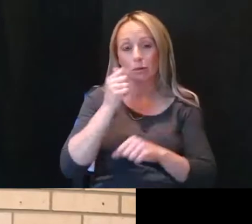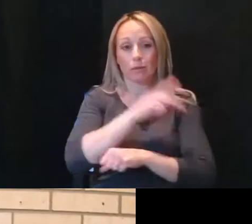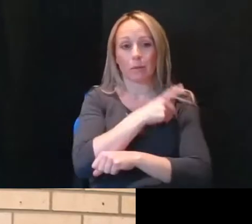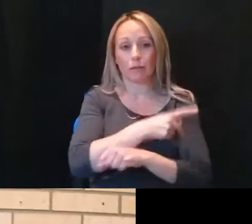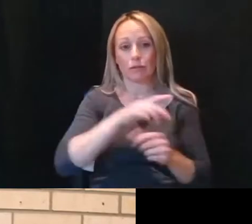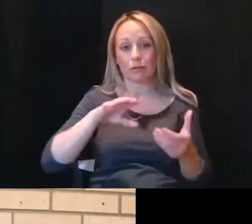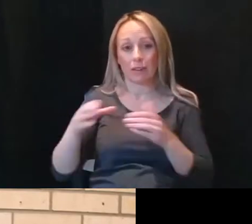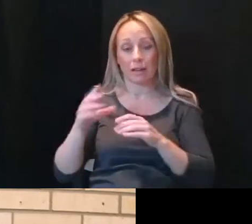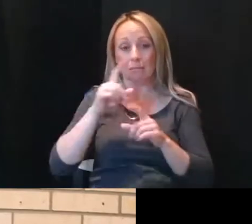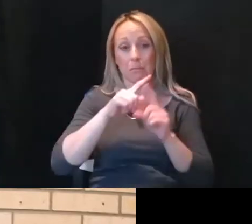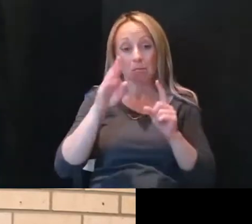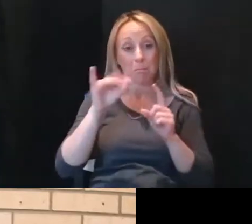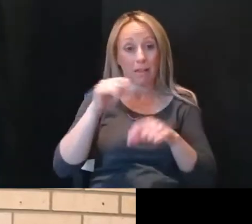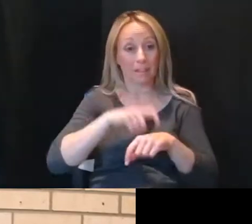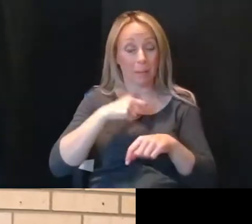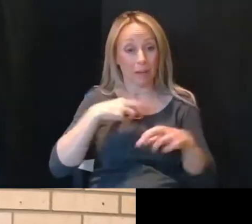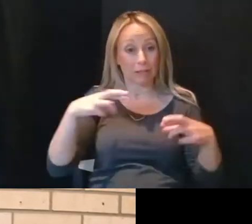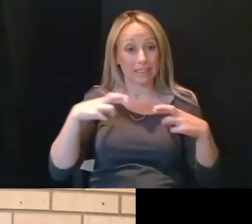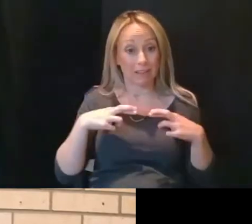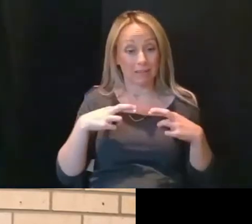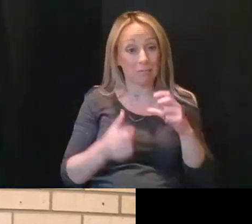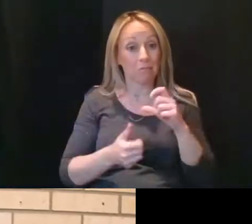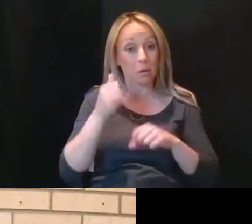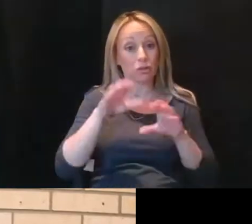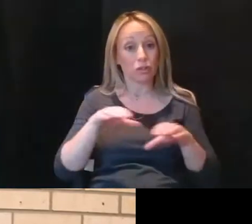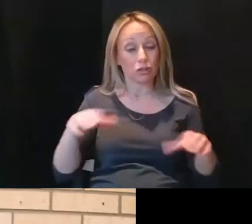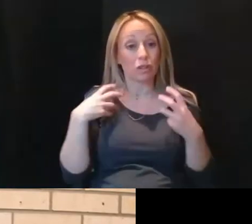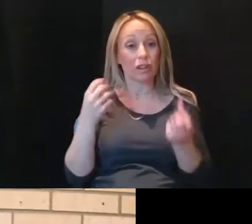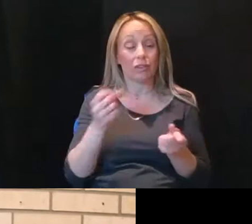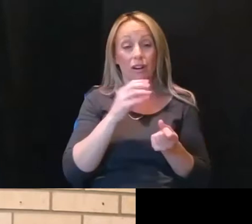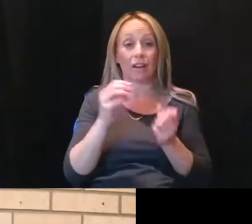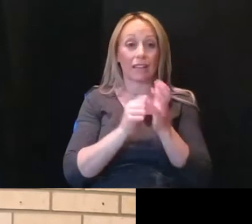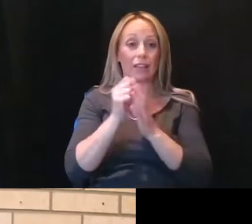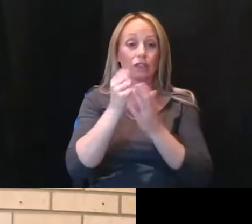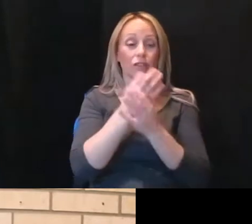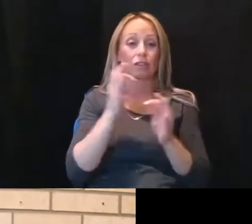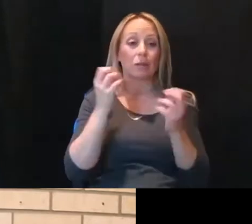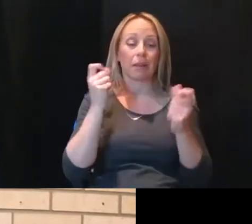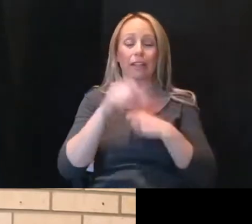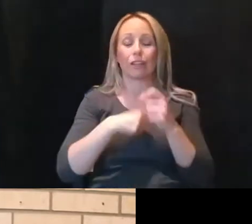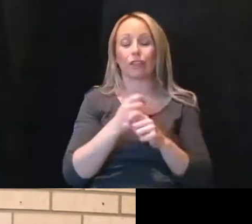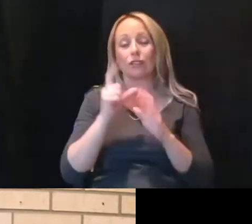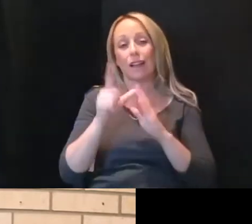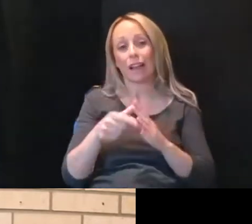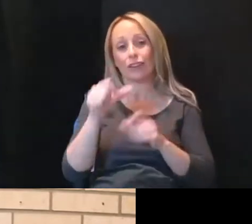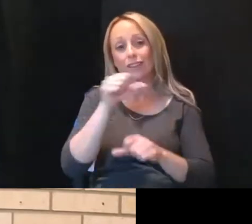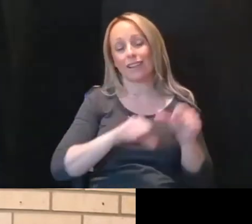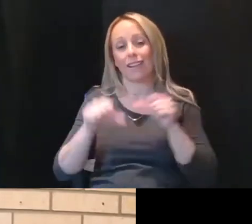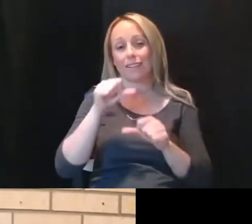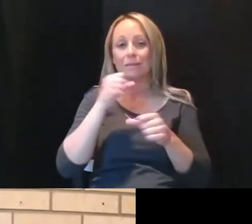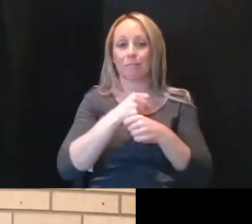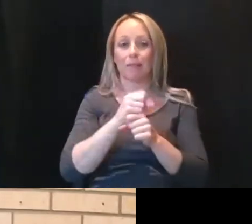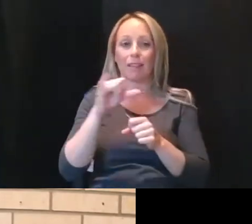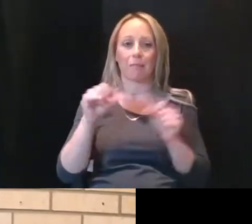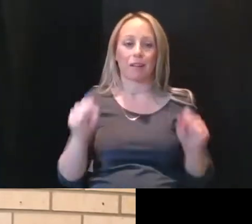the time I retired, most kids recovered and were cancer-free years later. Science made this possible. I've